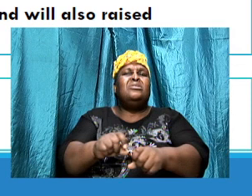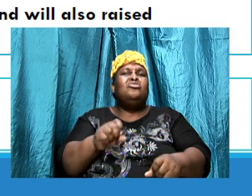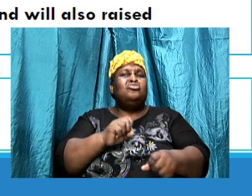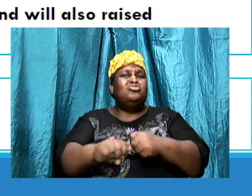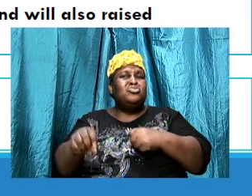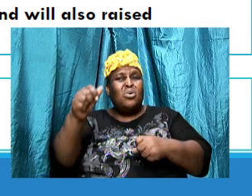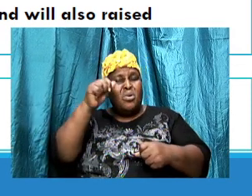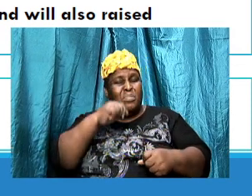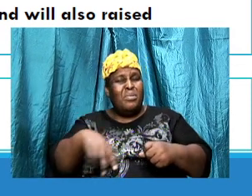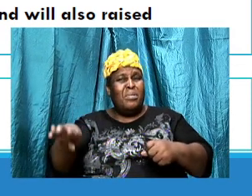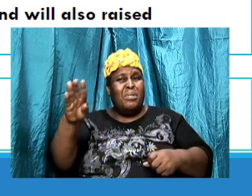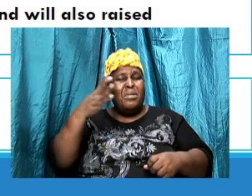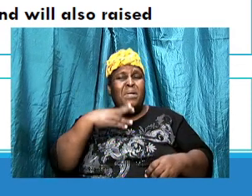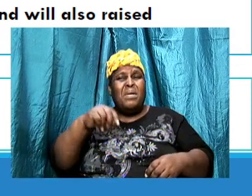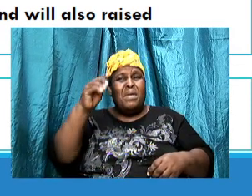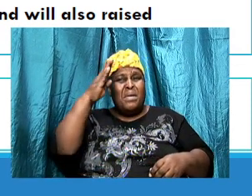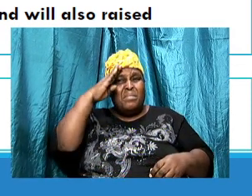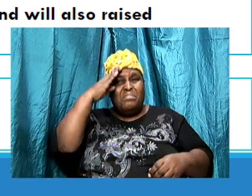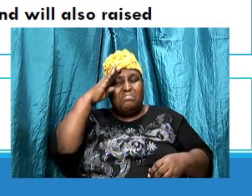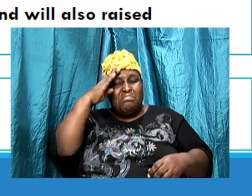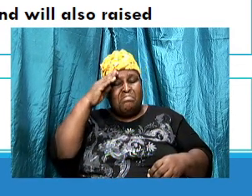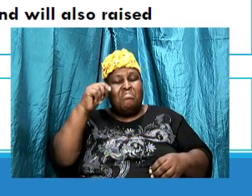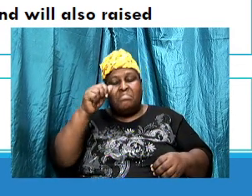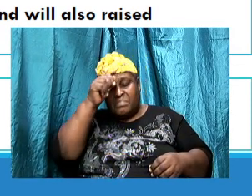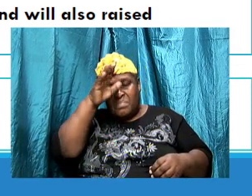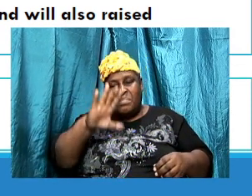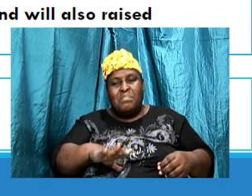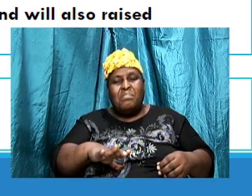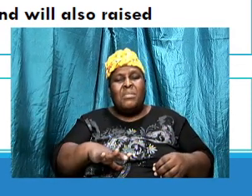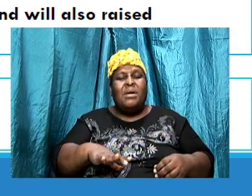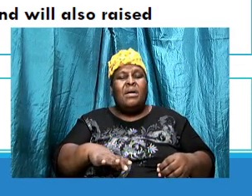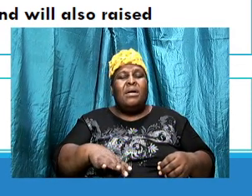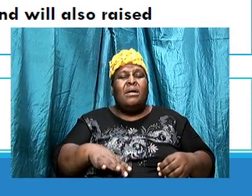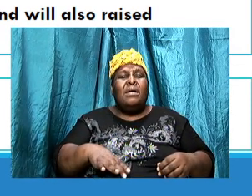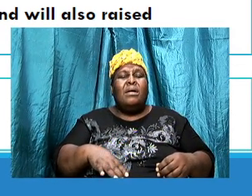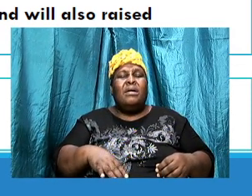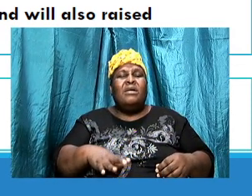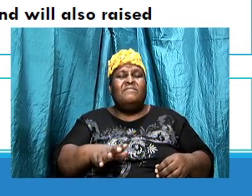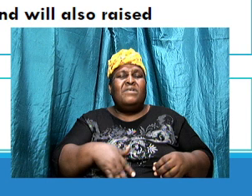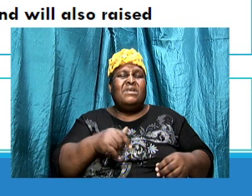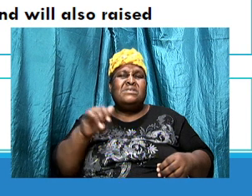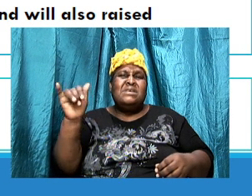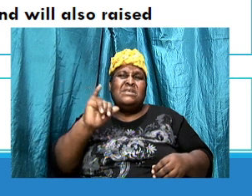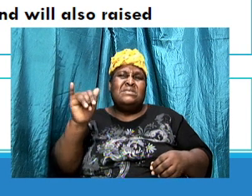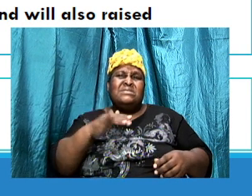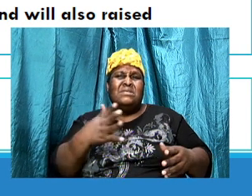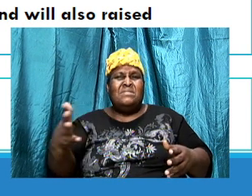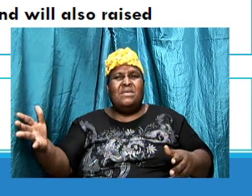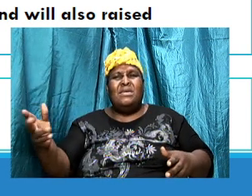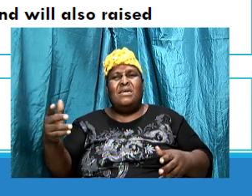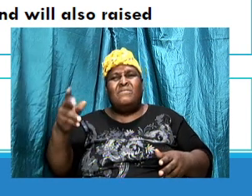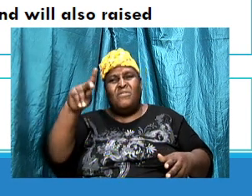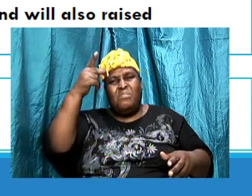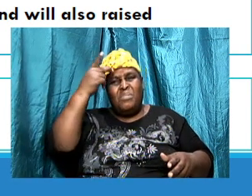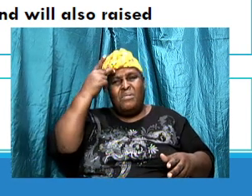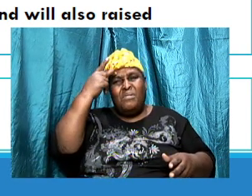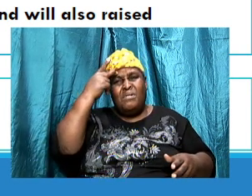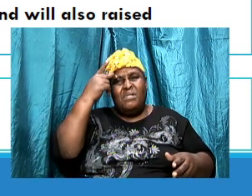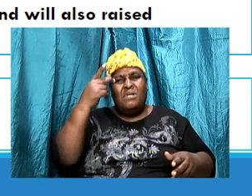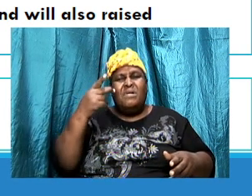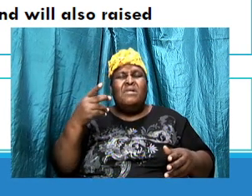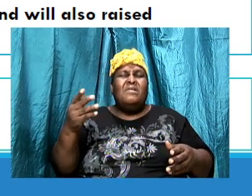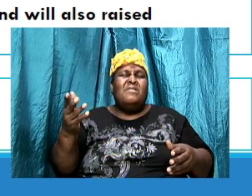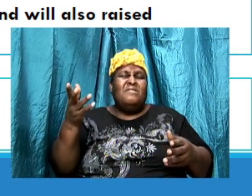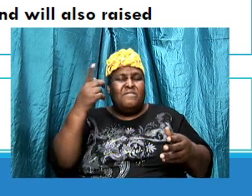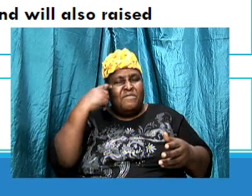this was a similar thing that Paul was speaking of, in terms of, you know, handing over him to the for the devil to buffet him,